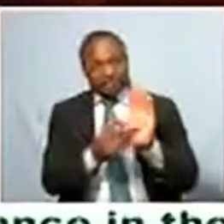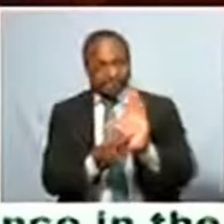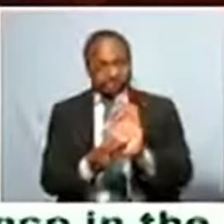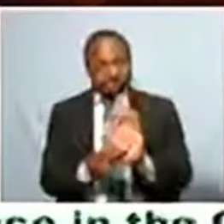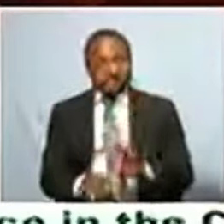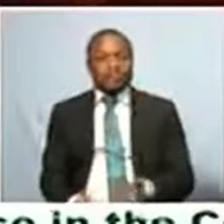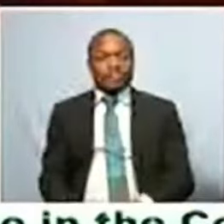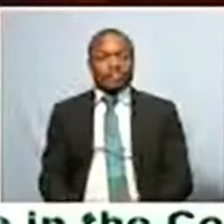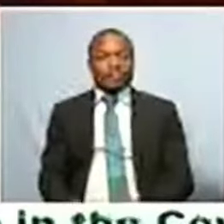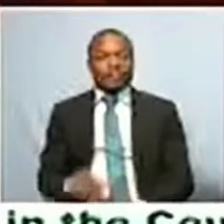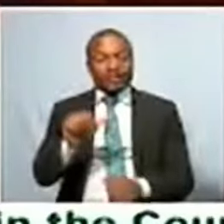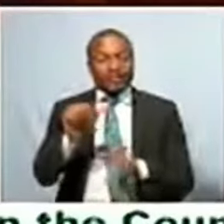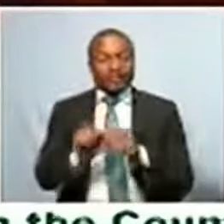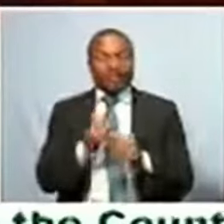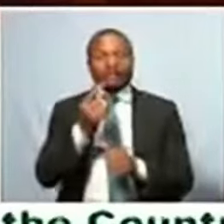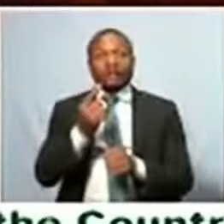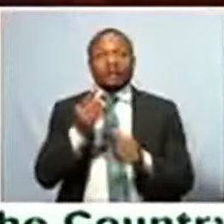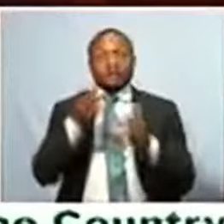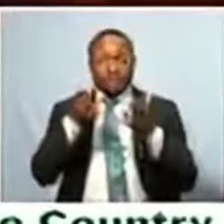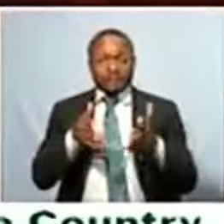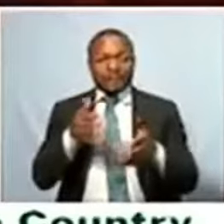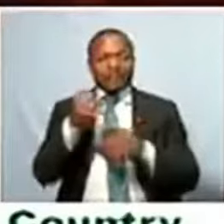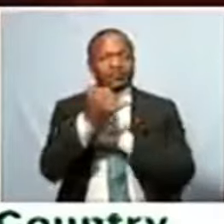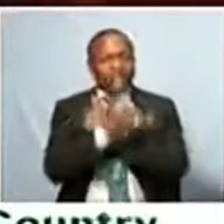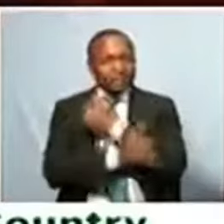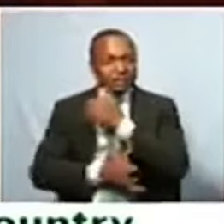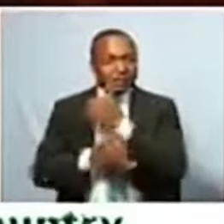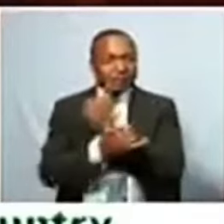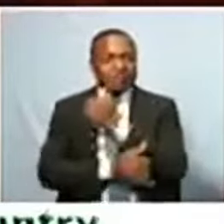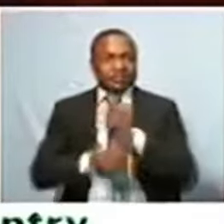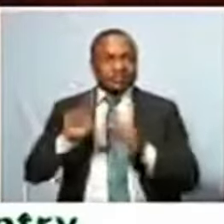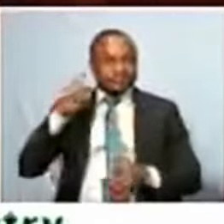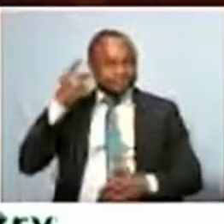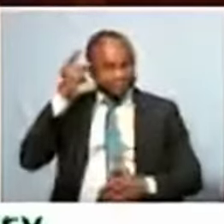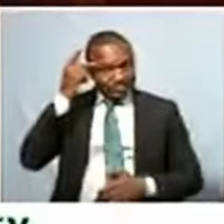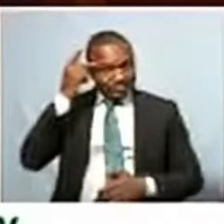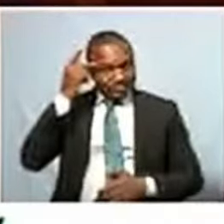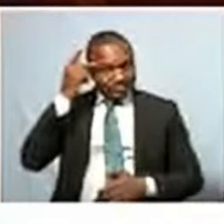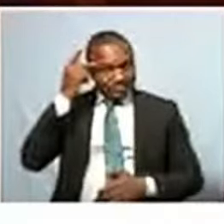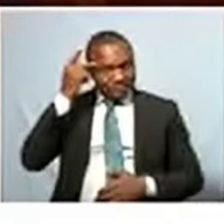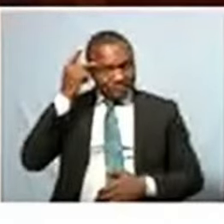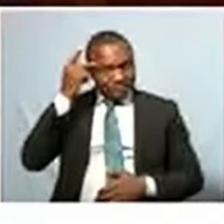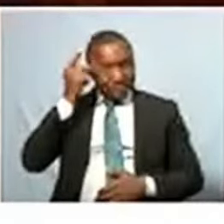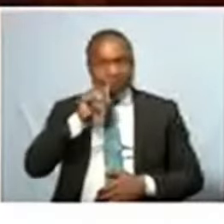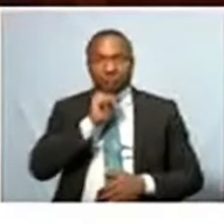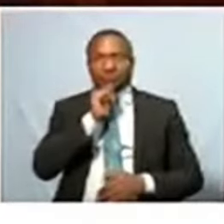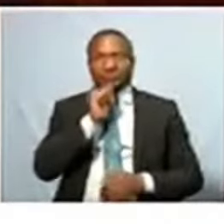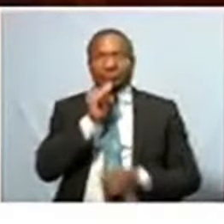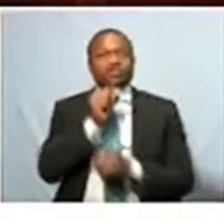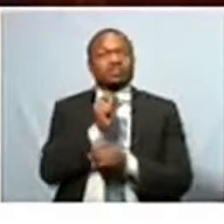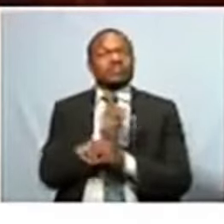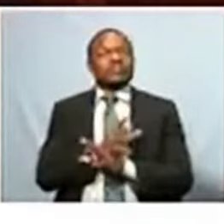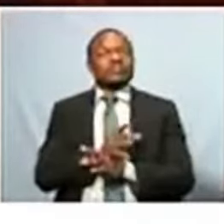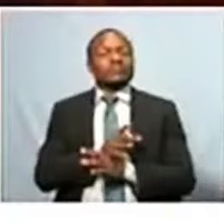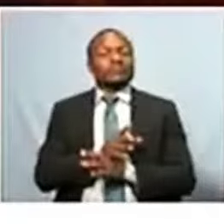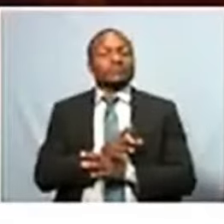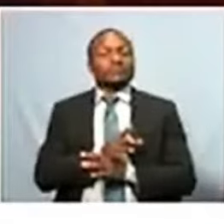show that everyone in this country is politically intolerant?